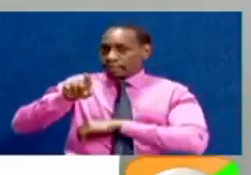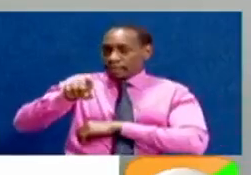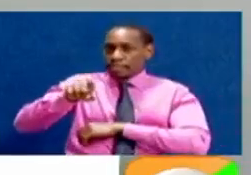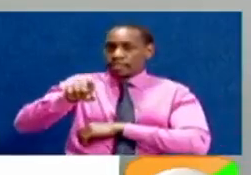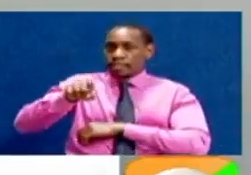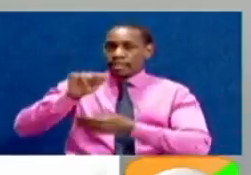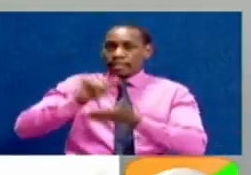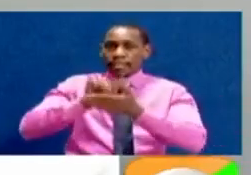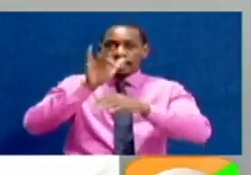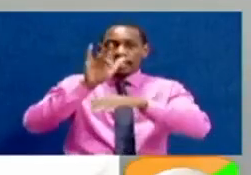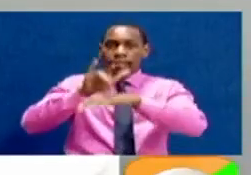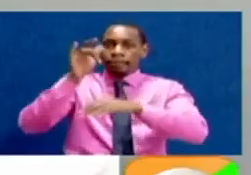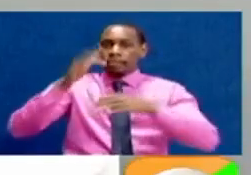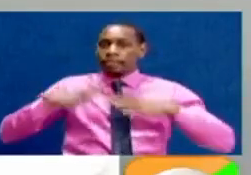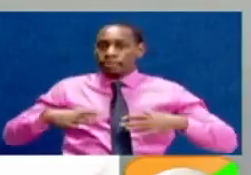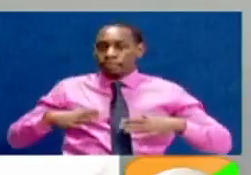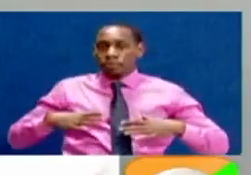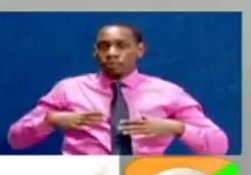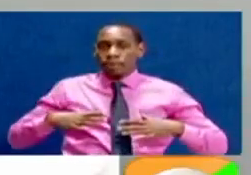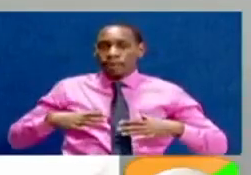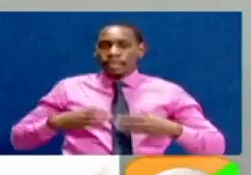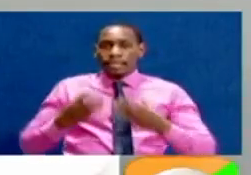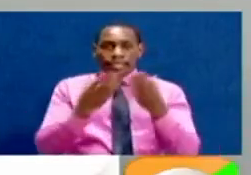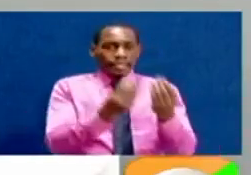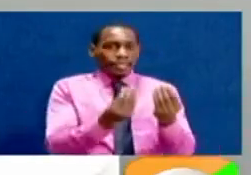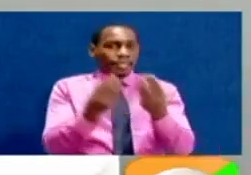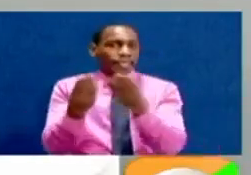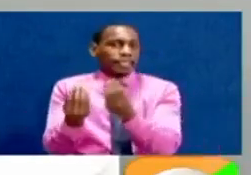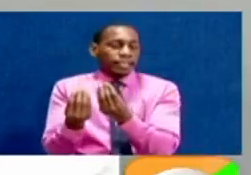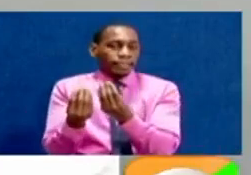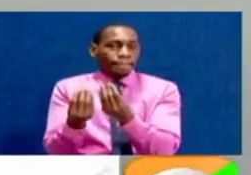to infect people much more easily